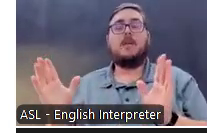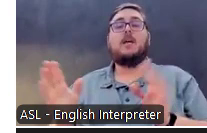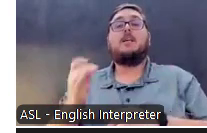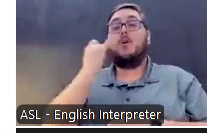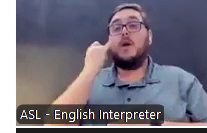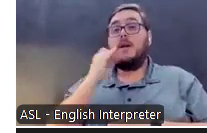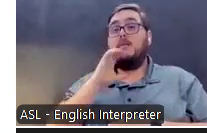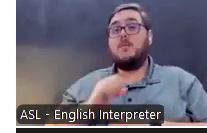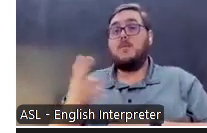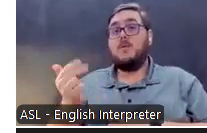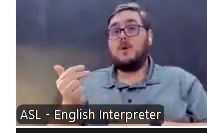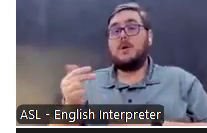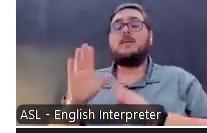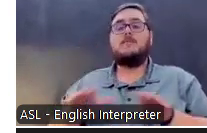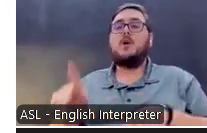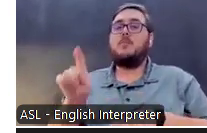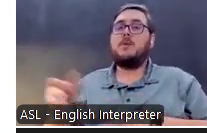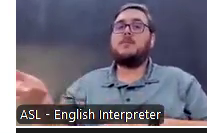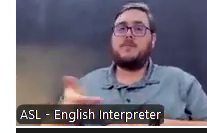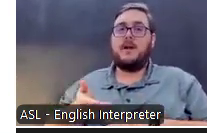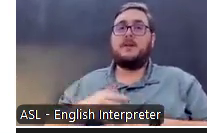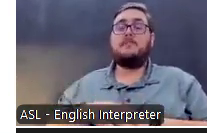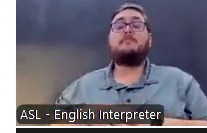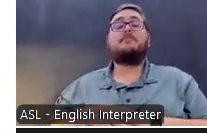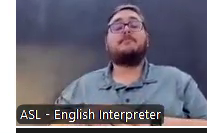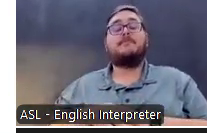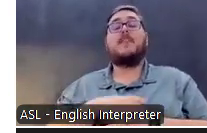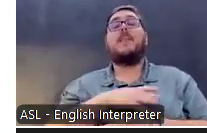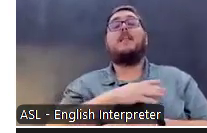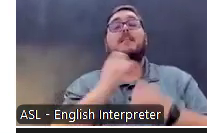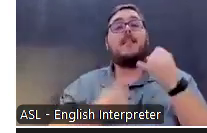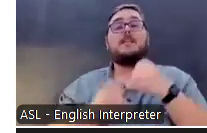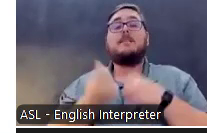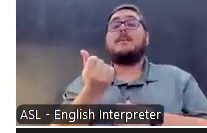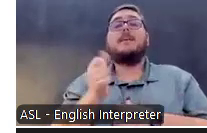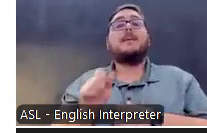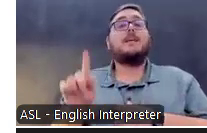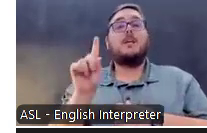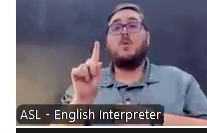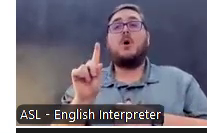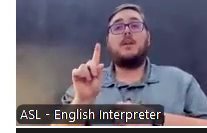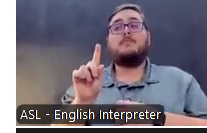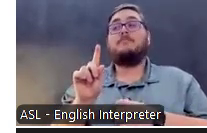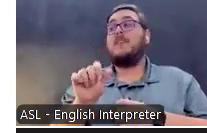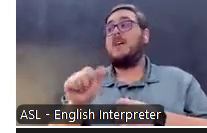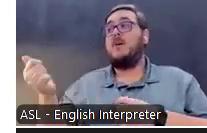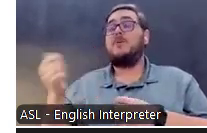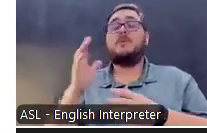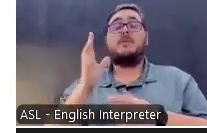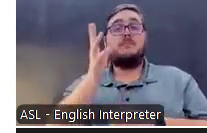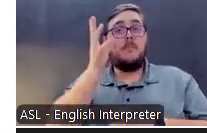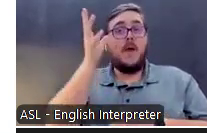that shortly. And anyone else the parent or school district chooses that has knowledge or